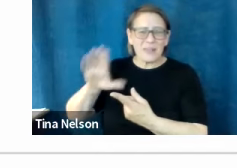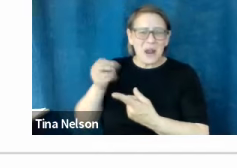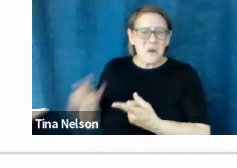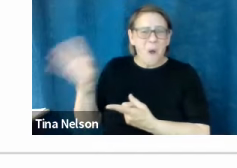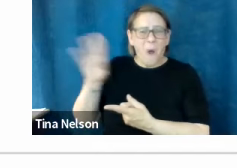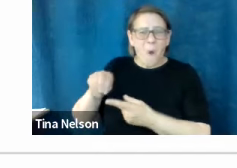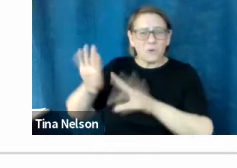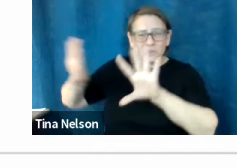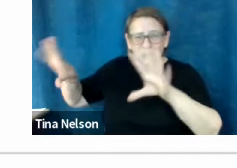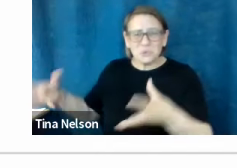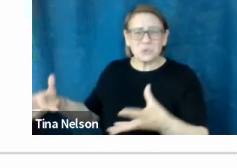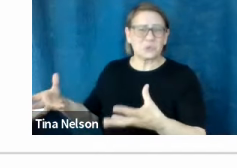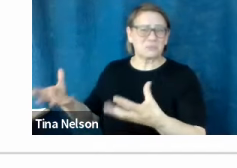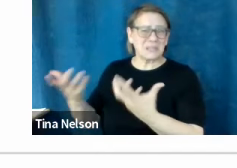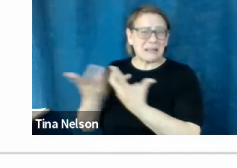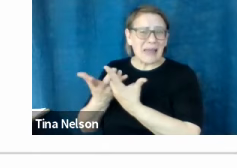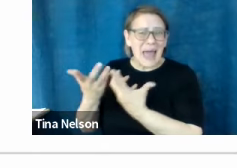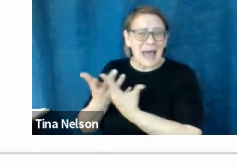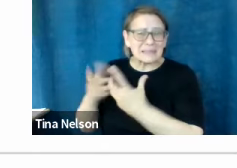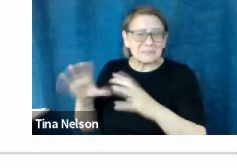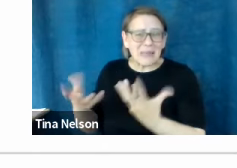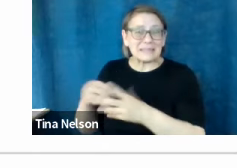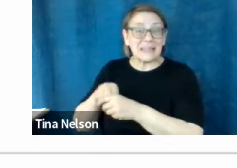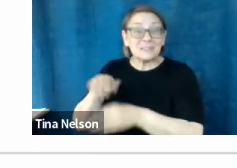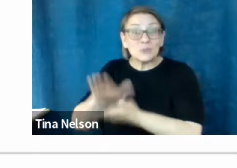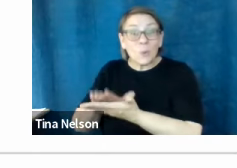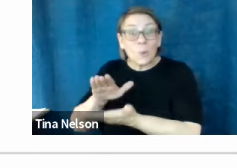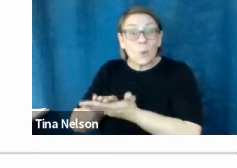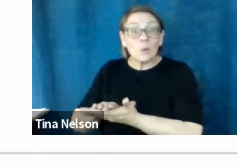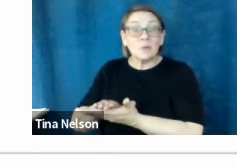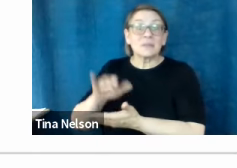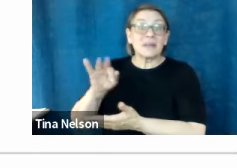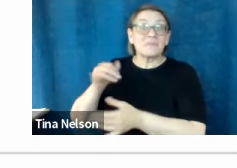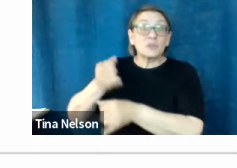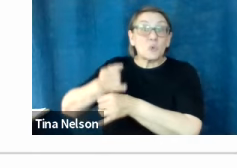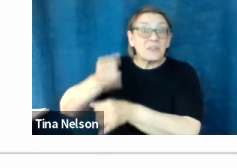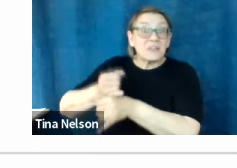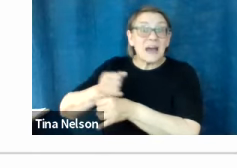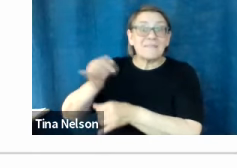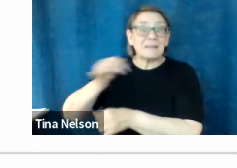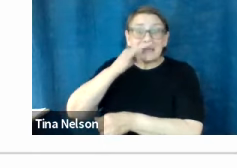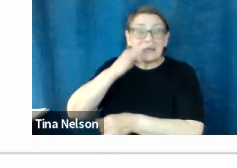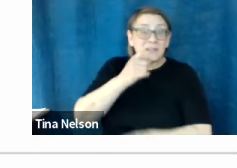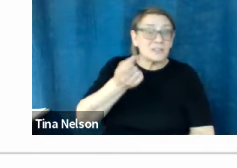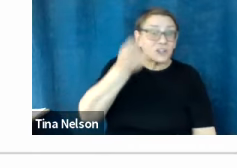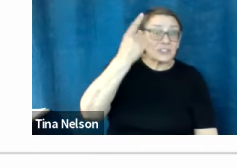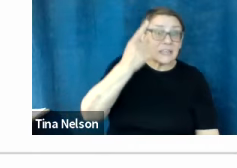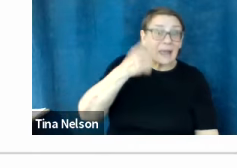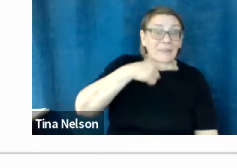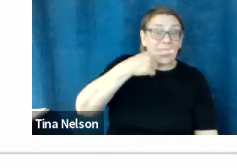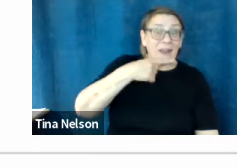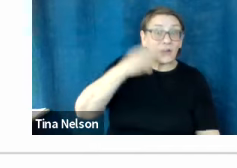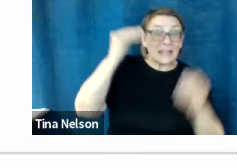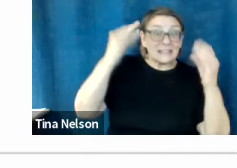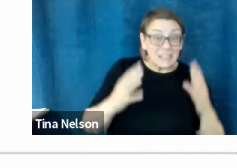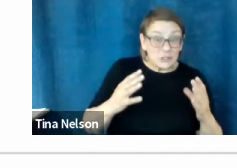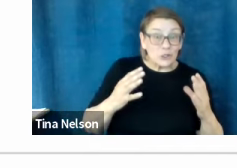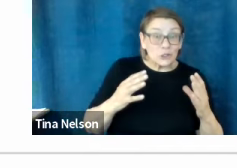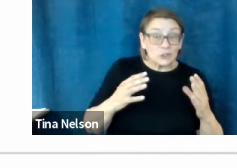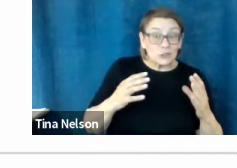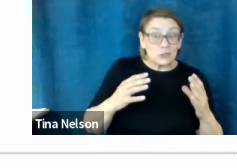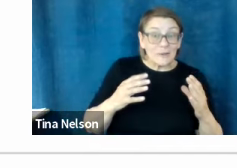um, classmates, uh, growing up at schools for the deaf when they were unable to understand, uh, hearing teachers. Um,